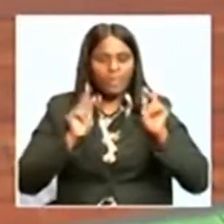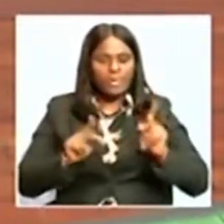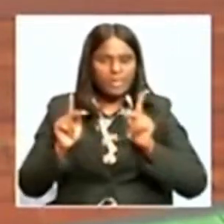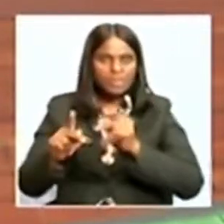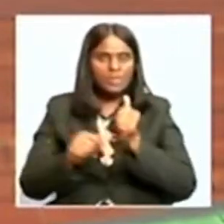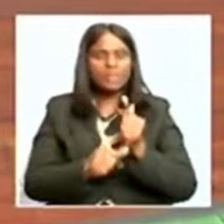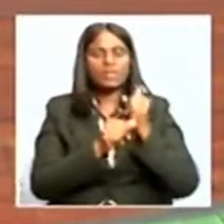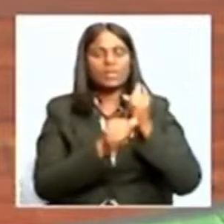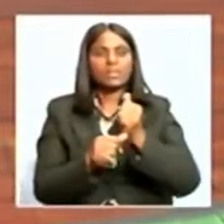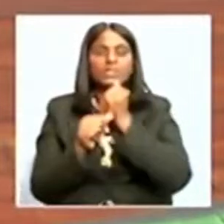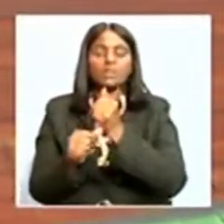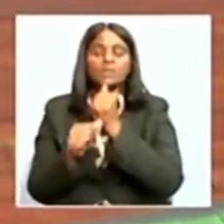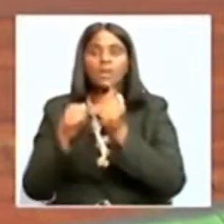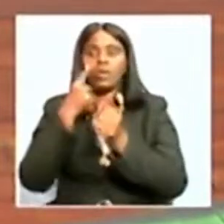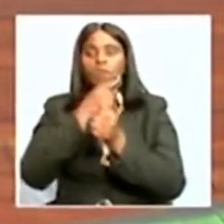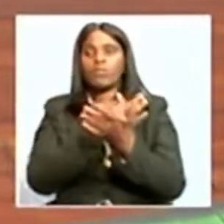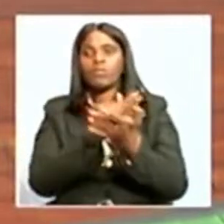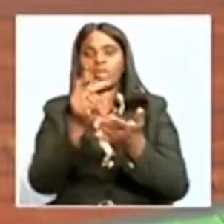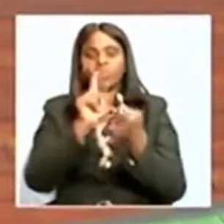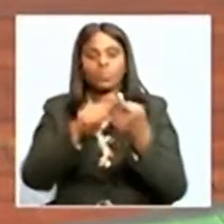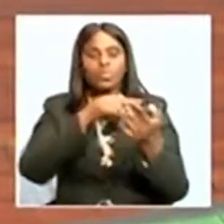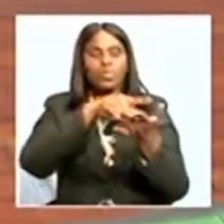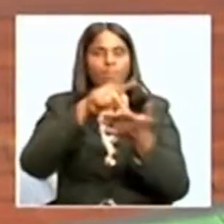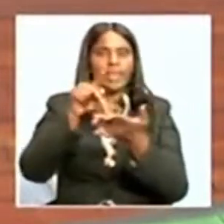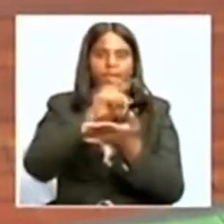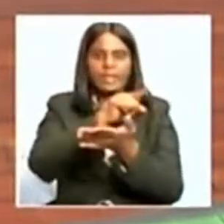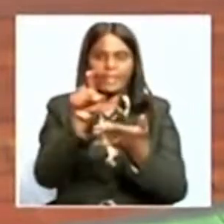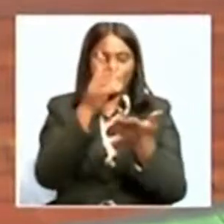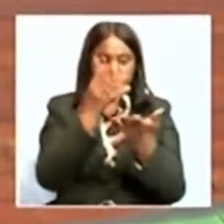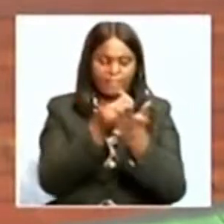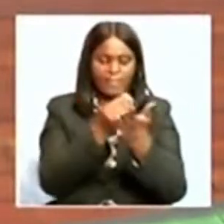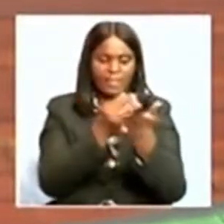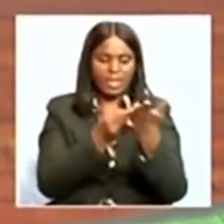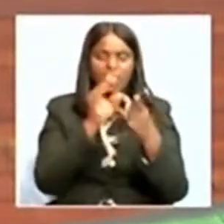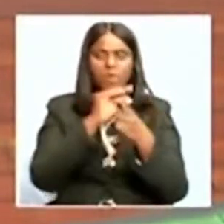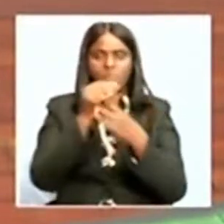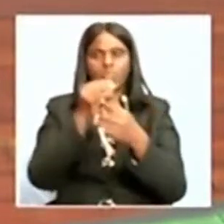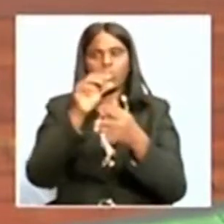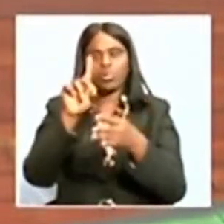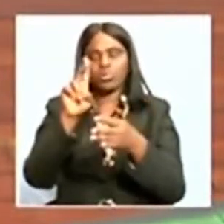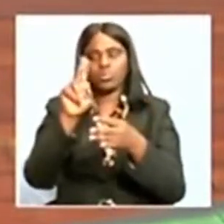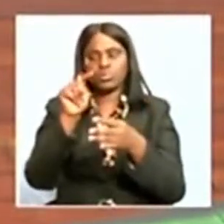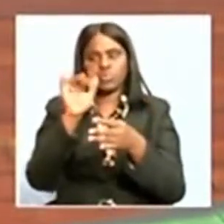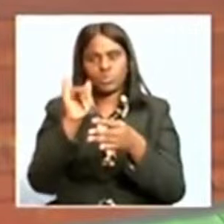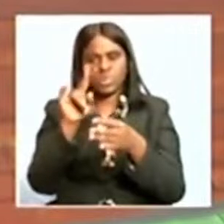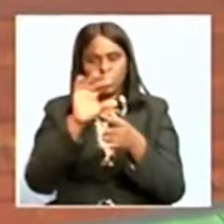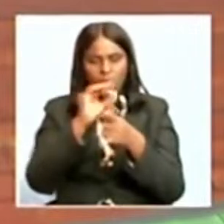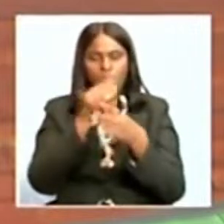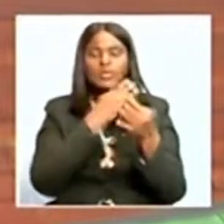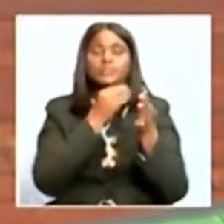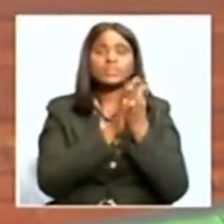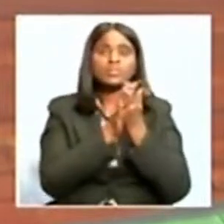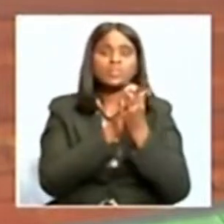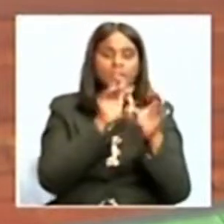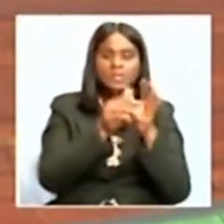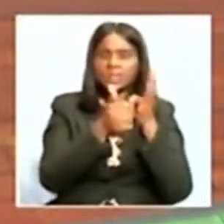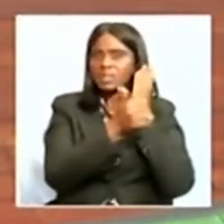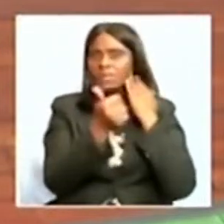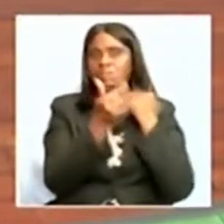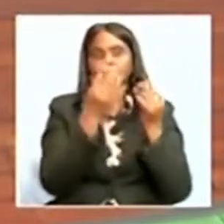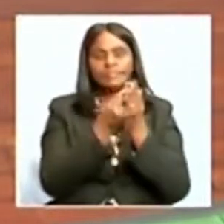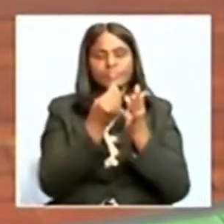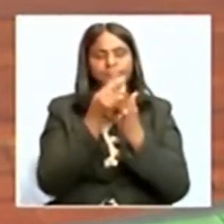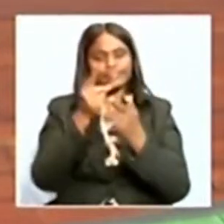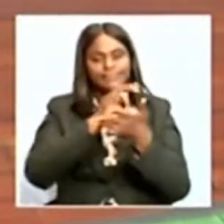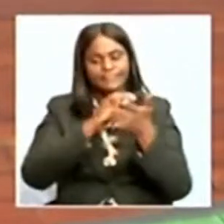agent, who fails to pay a fine or duty or interest on any duty or fine.